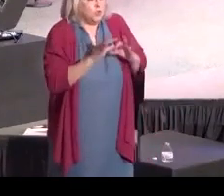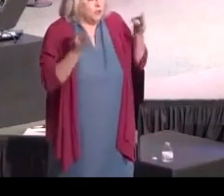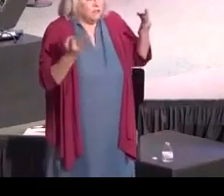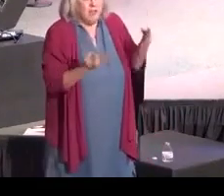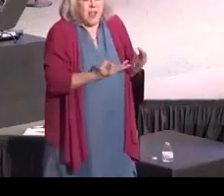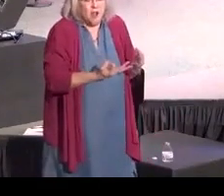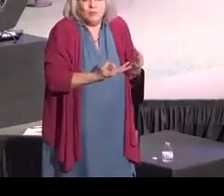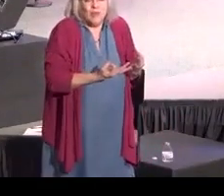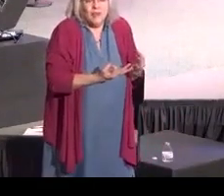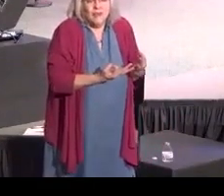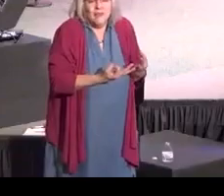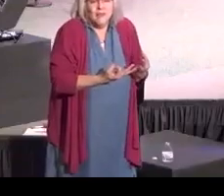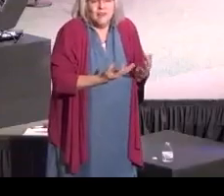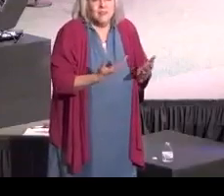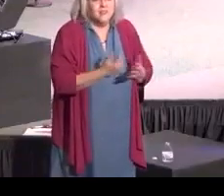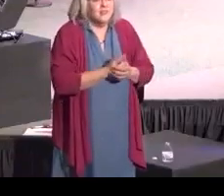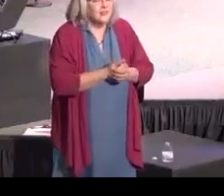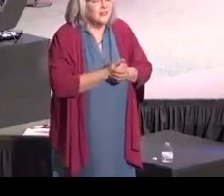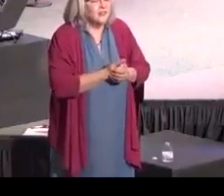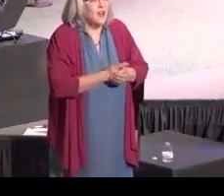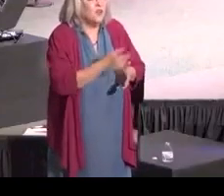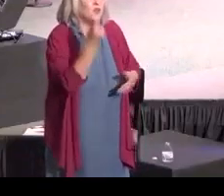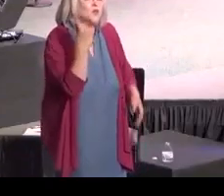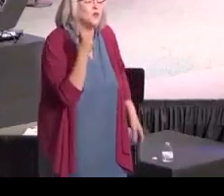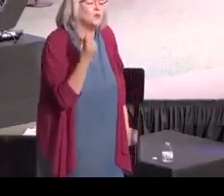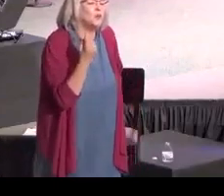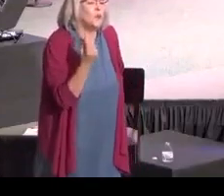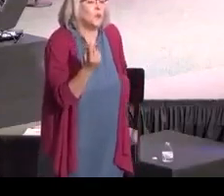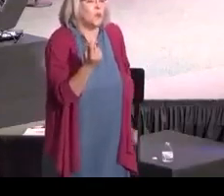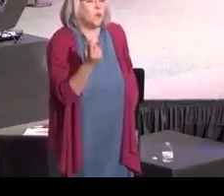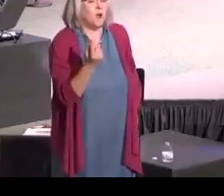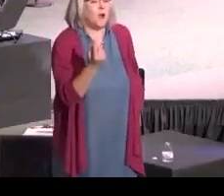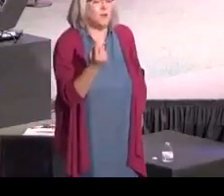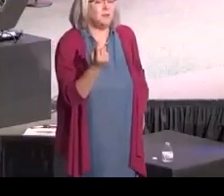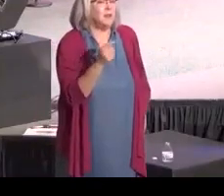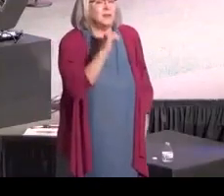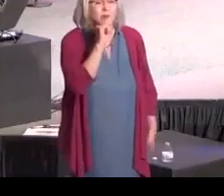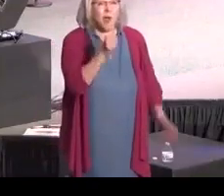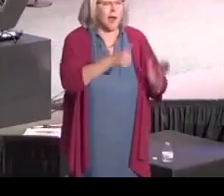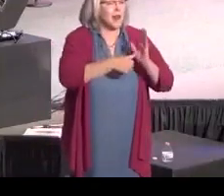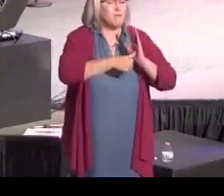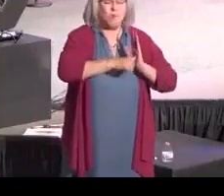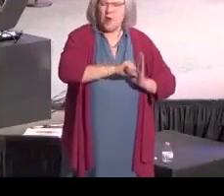to do in you. It was one unimpressive